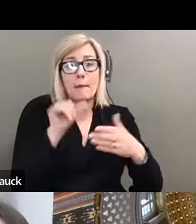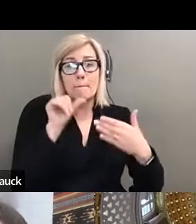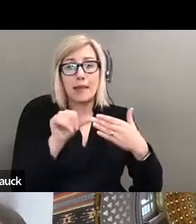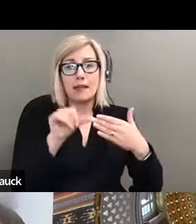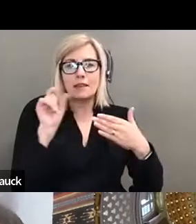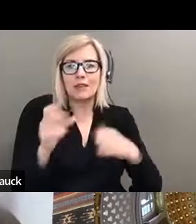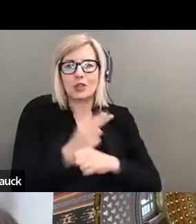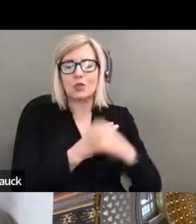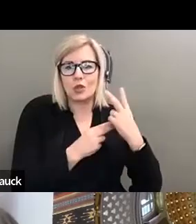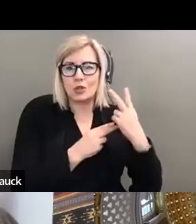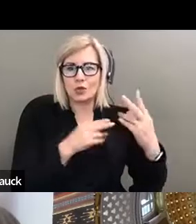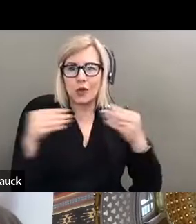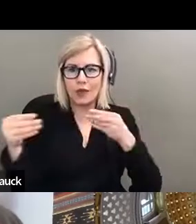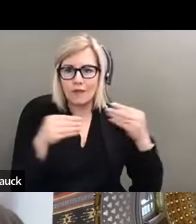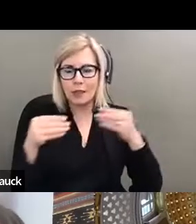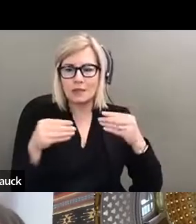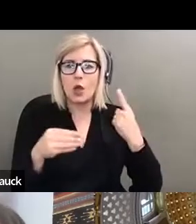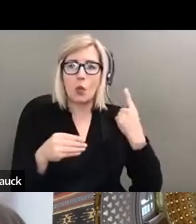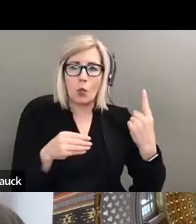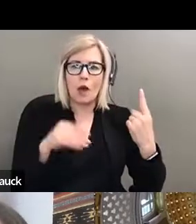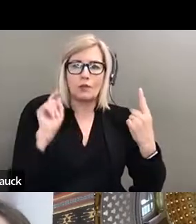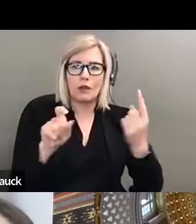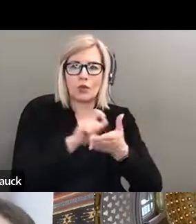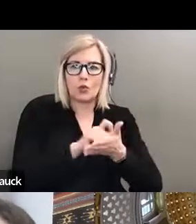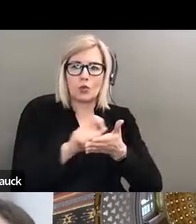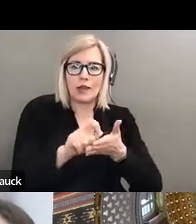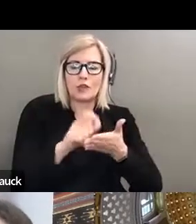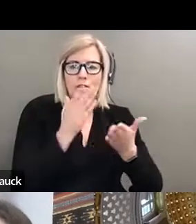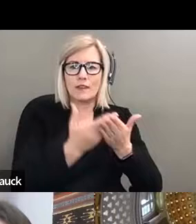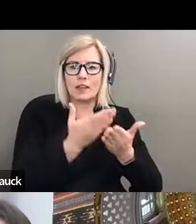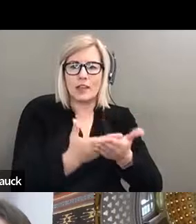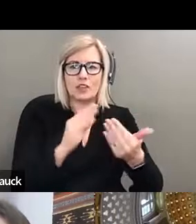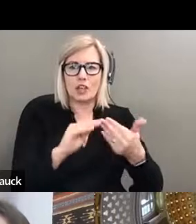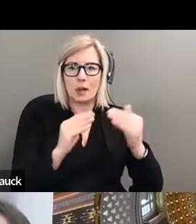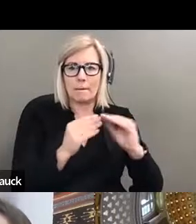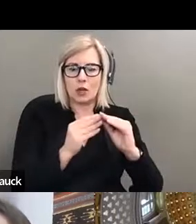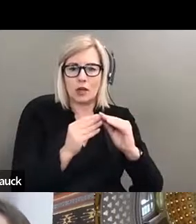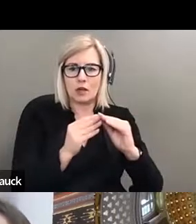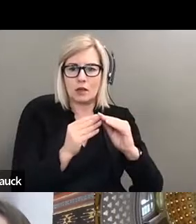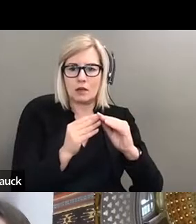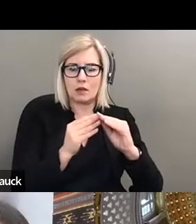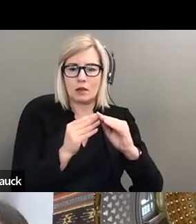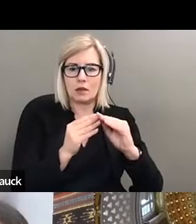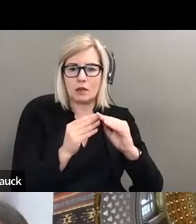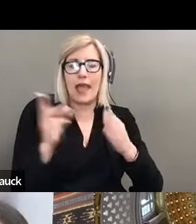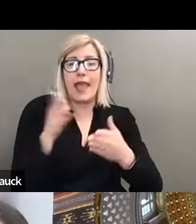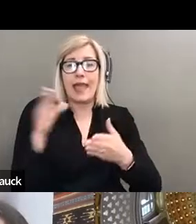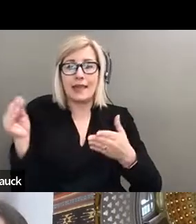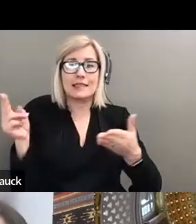have to use 2 envelopes, and one of them you'd have to write your voter verification number on and sign